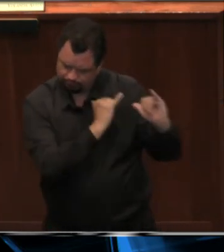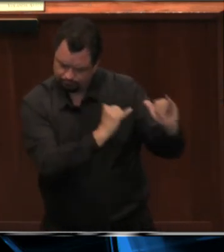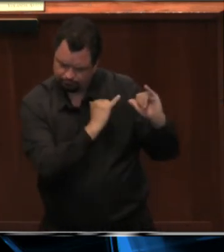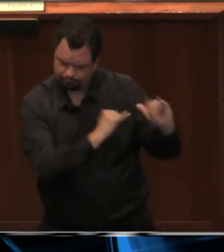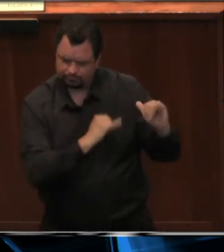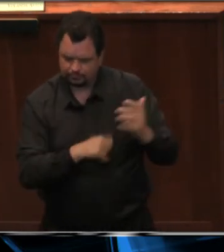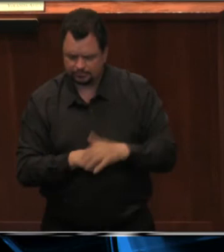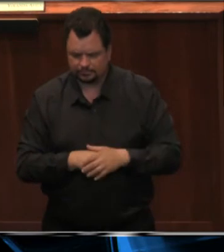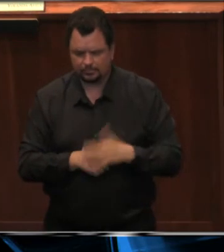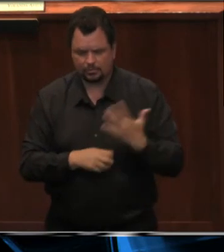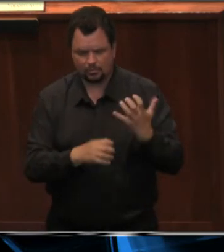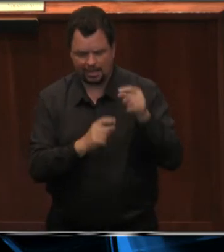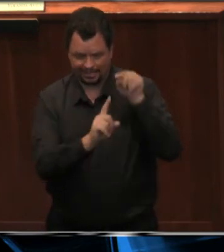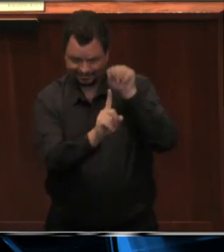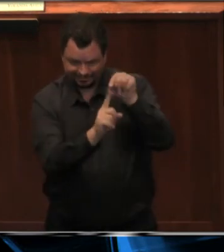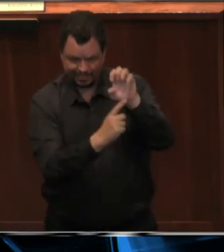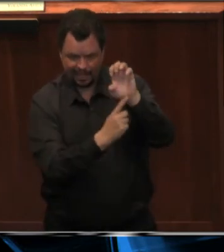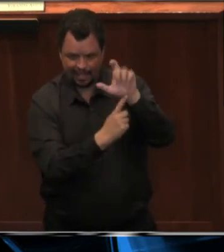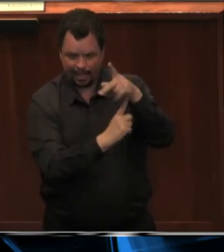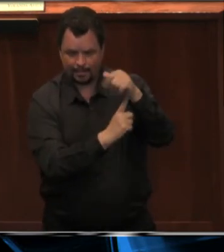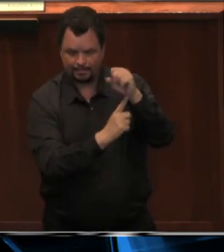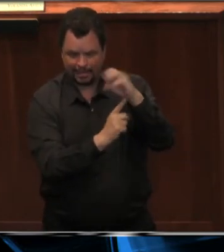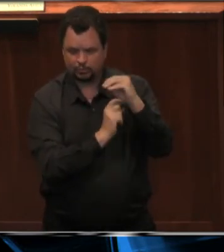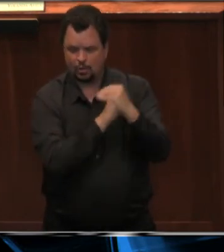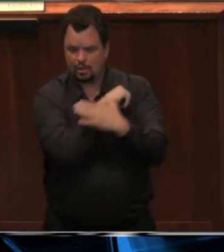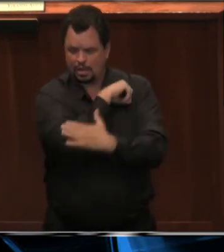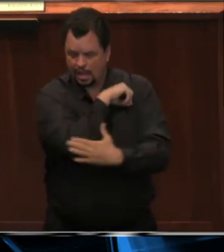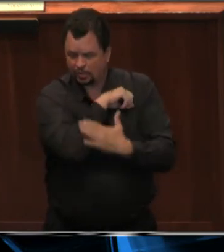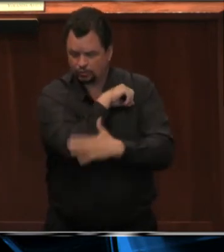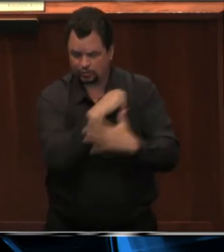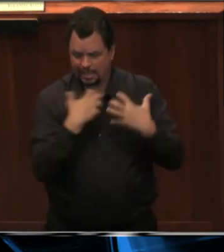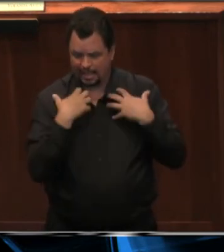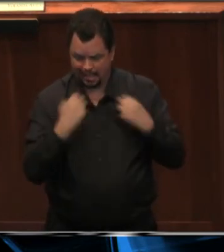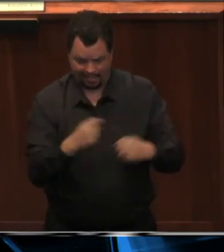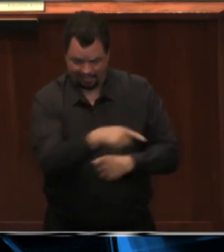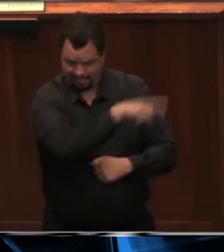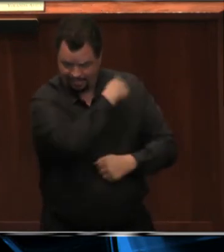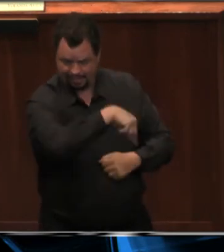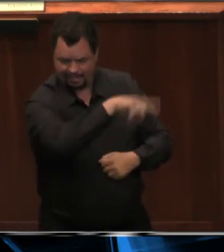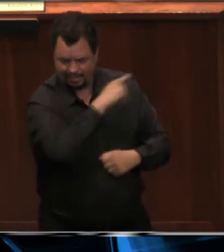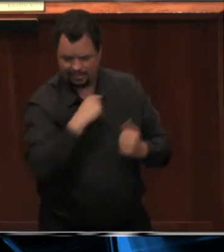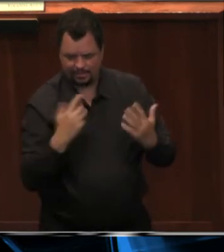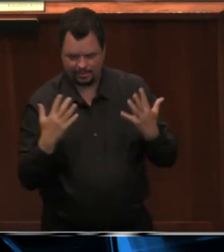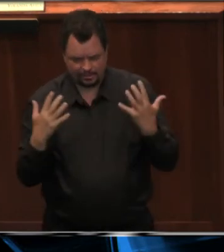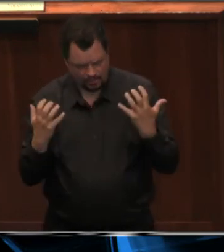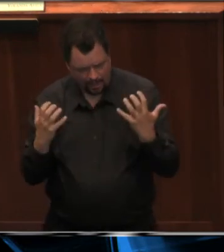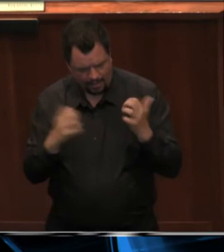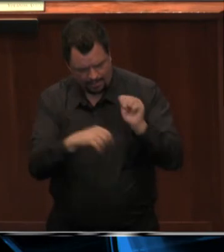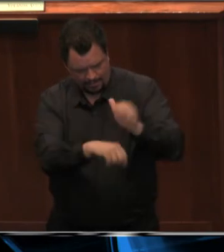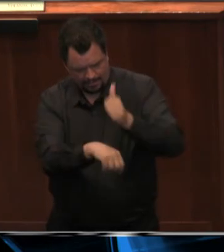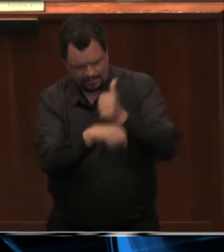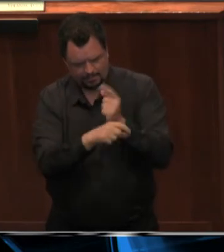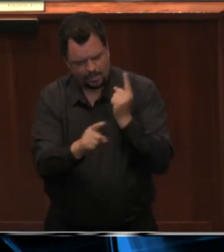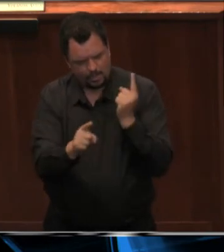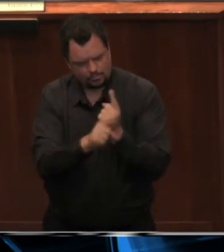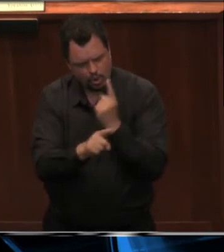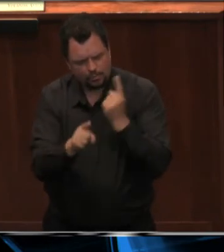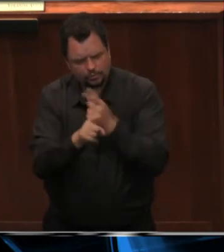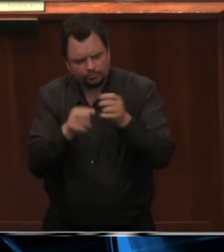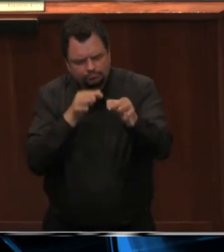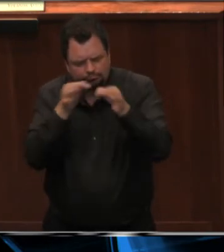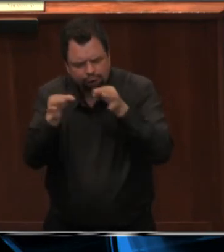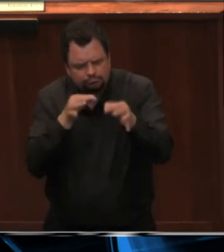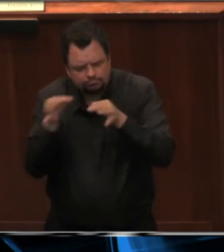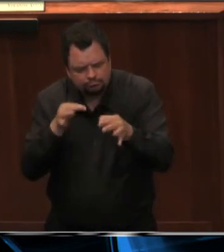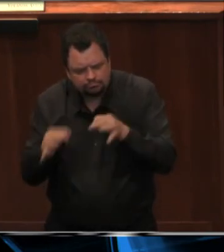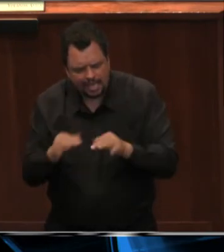so that we can ensure proper interpretation and implementation of the safety plans at the school level. Right